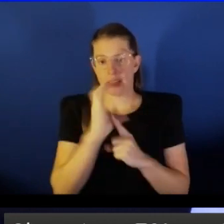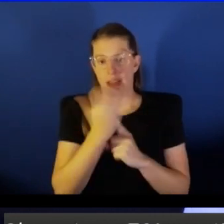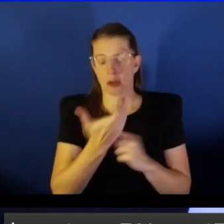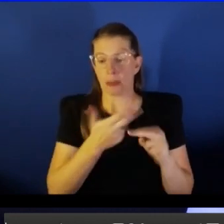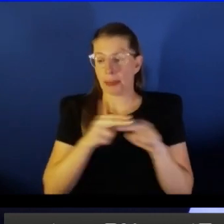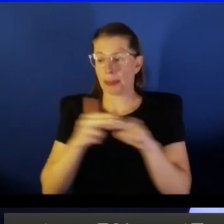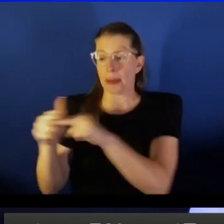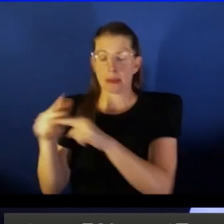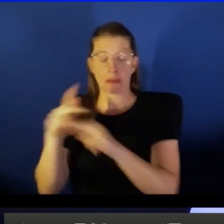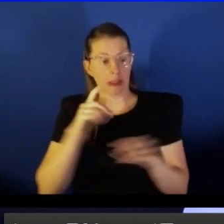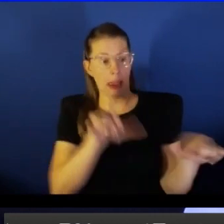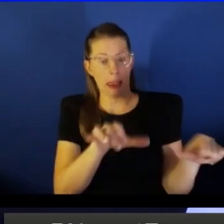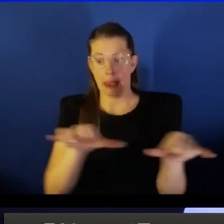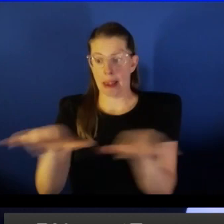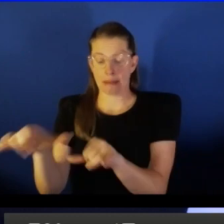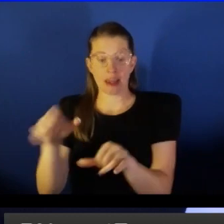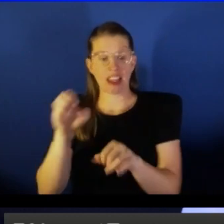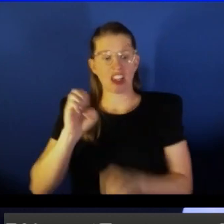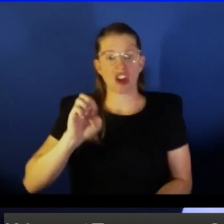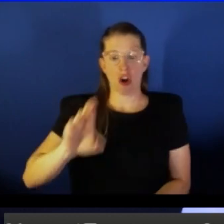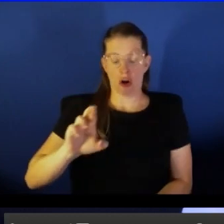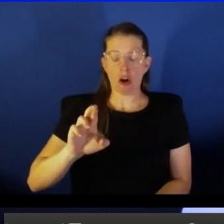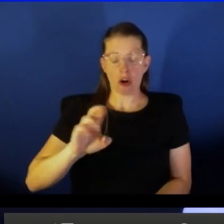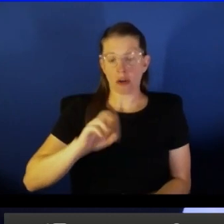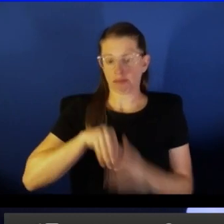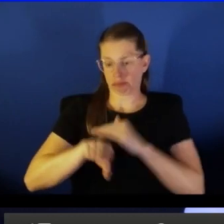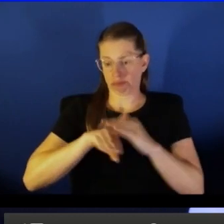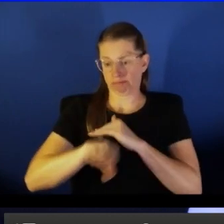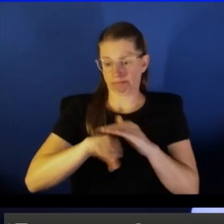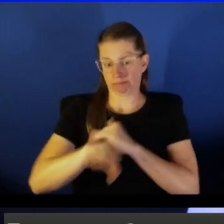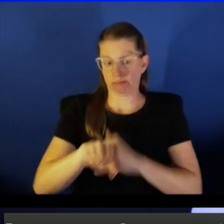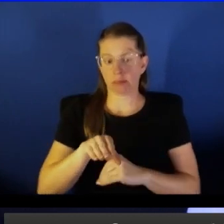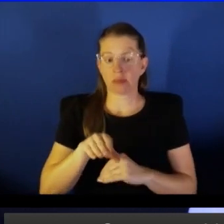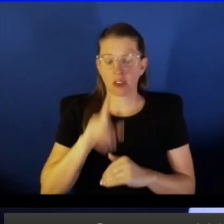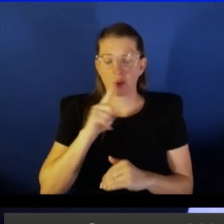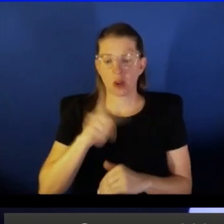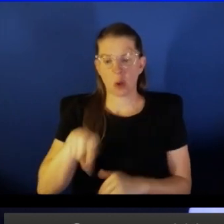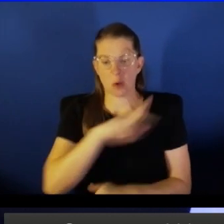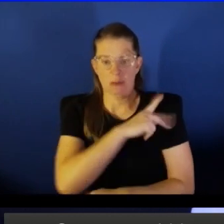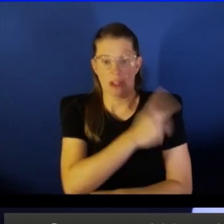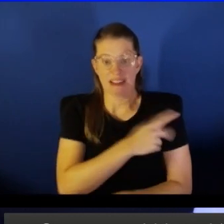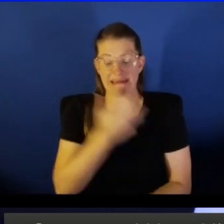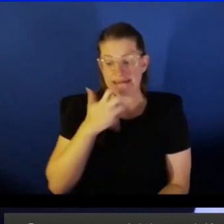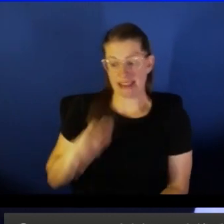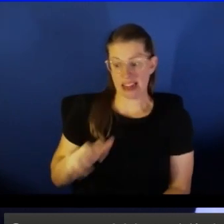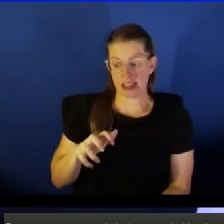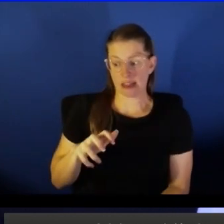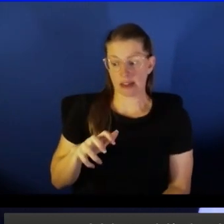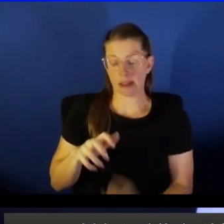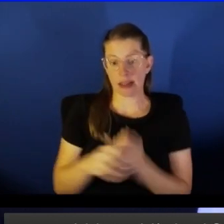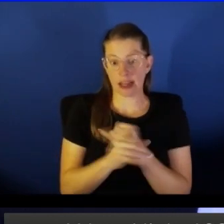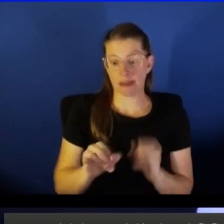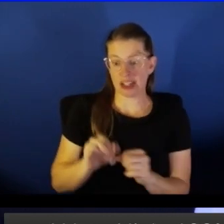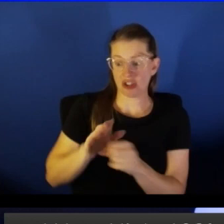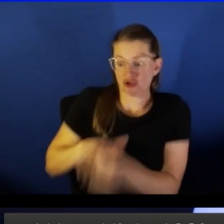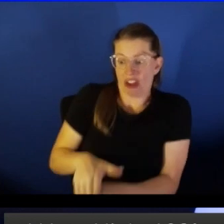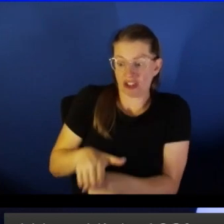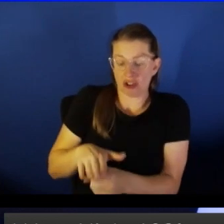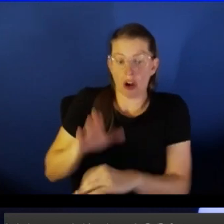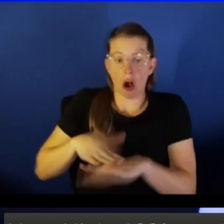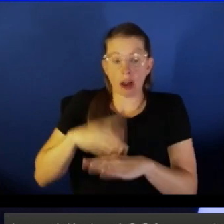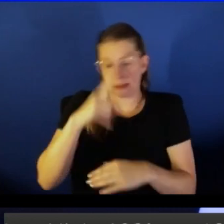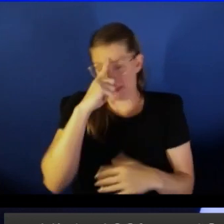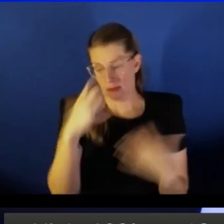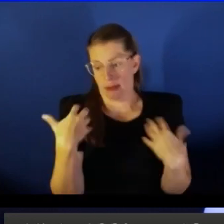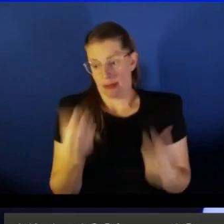in emergency department visits, and so it seems that heat is actually an independent stressor on mental health. On